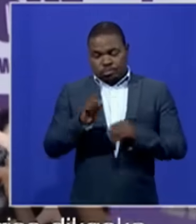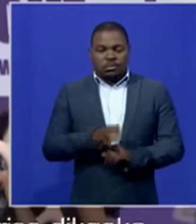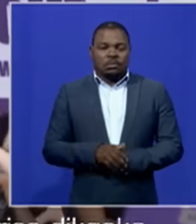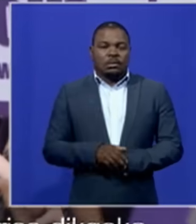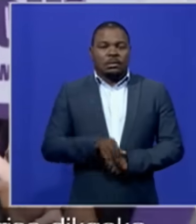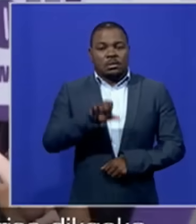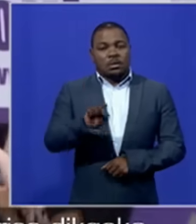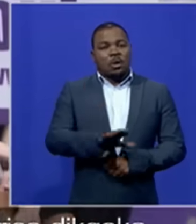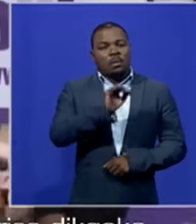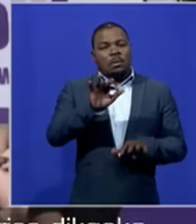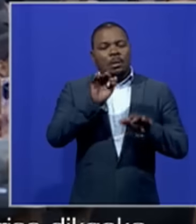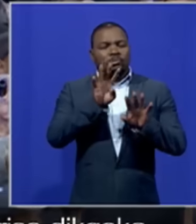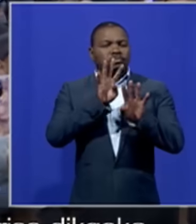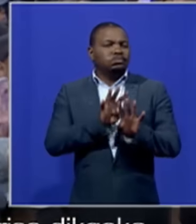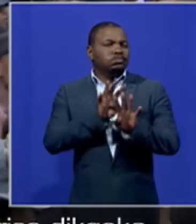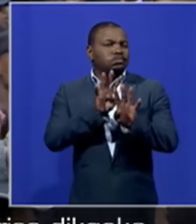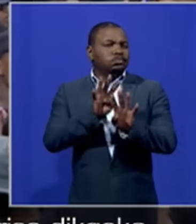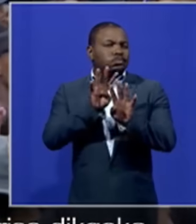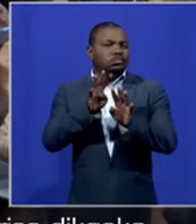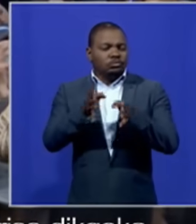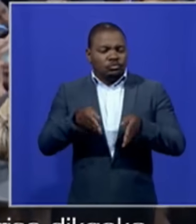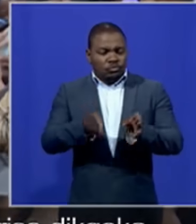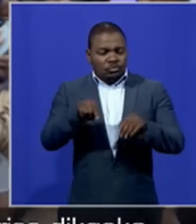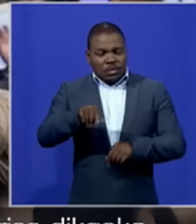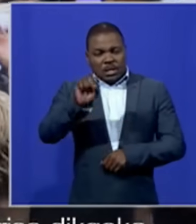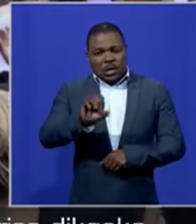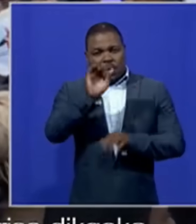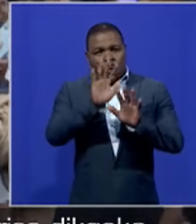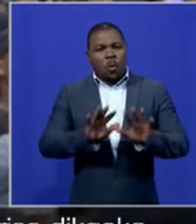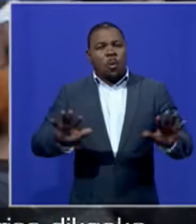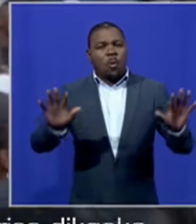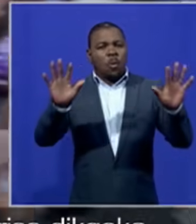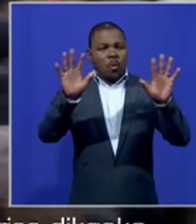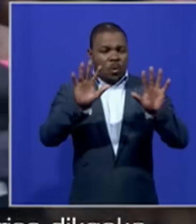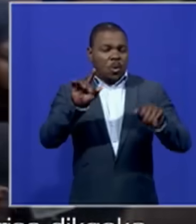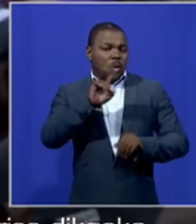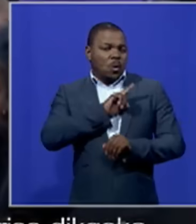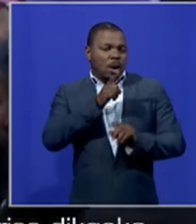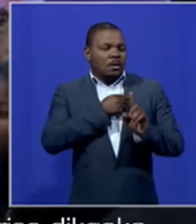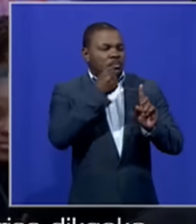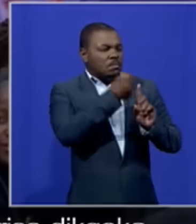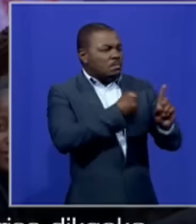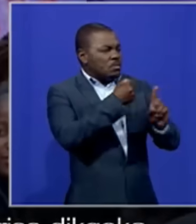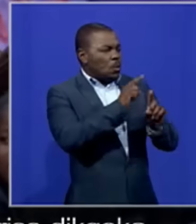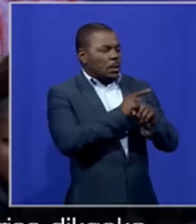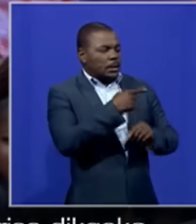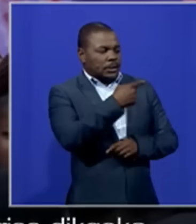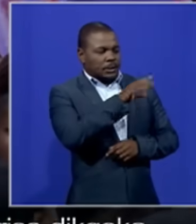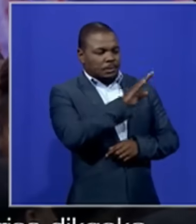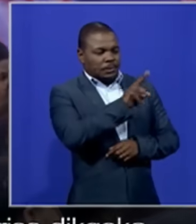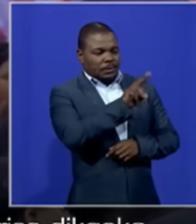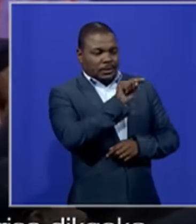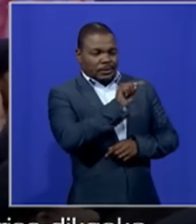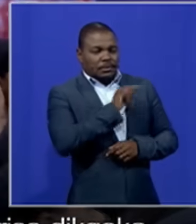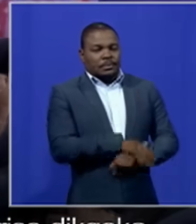Borwa ba tlhotse ba boloditse mogwanto mo mebileng ya Africa Borwa gompieno ka tshwaragano kgatlhanong le tirisodikgoka ya